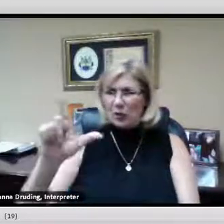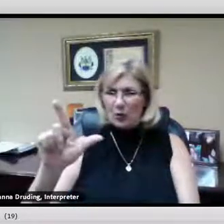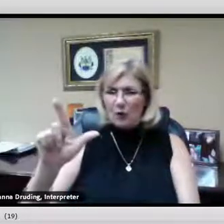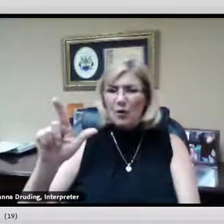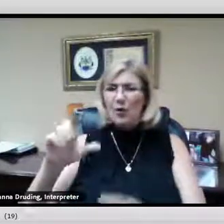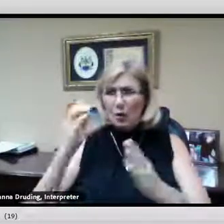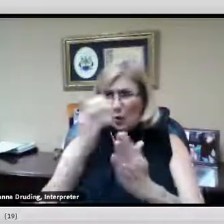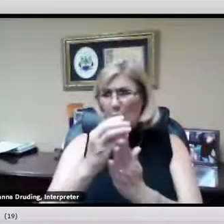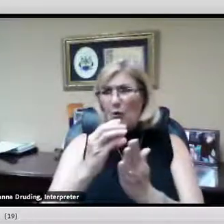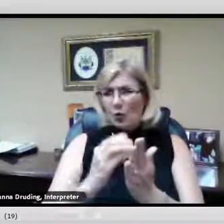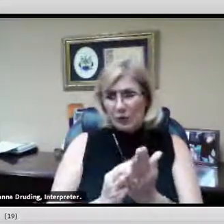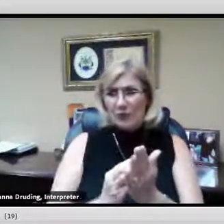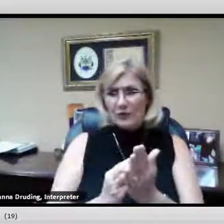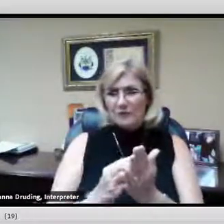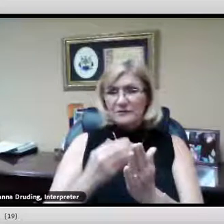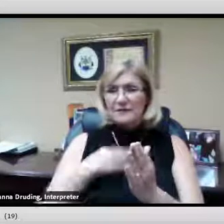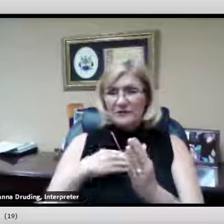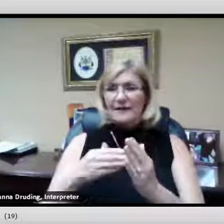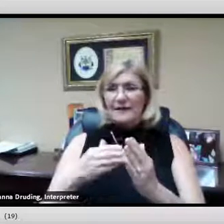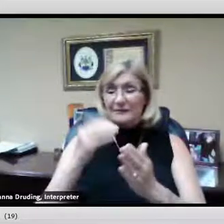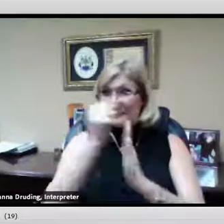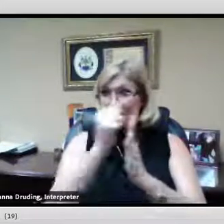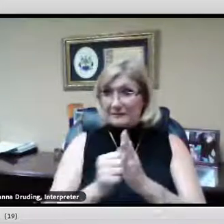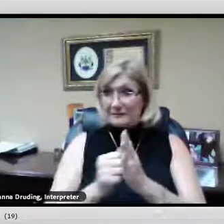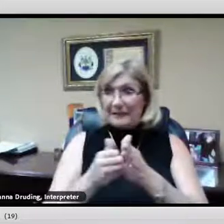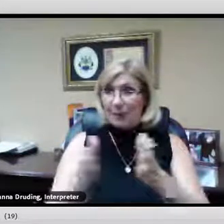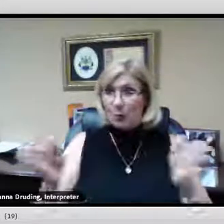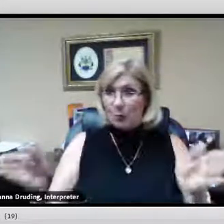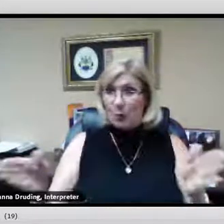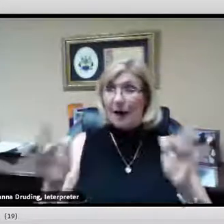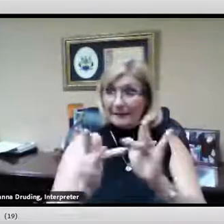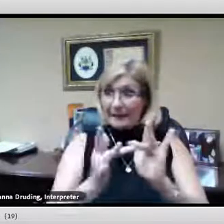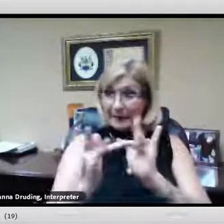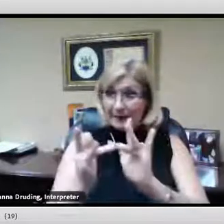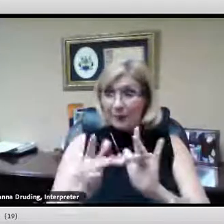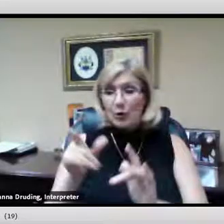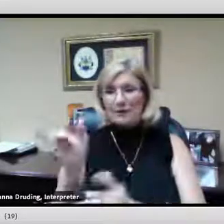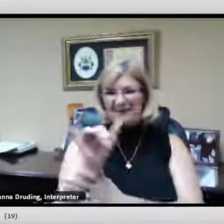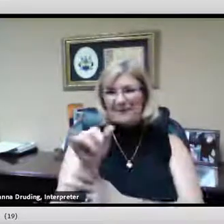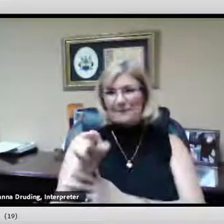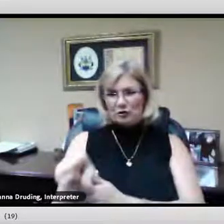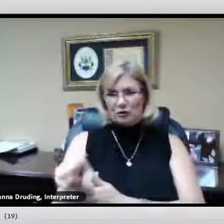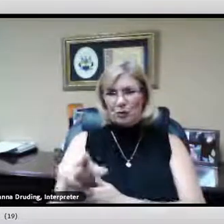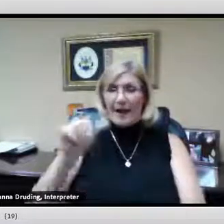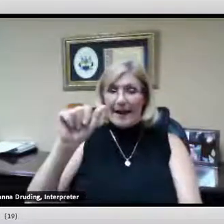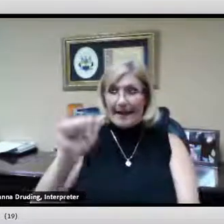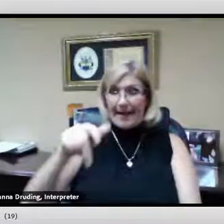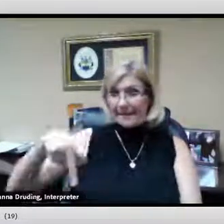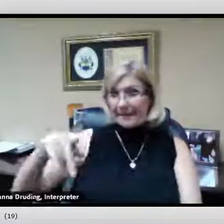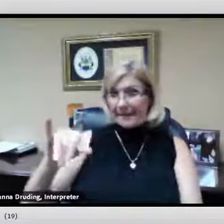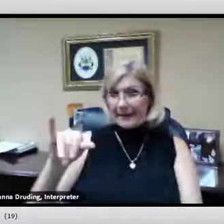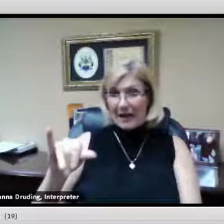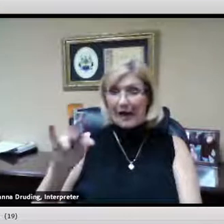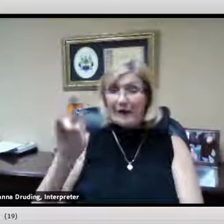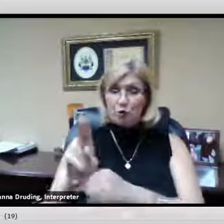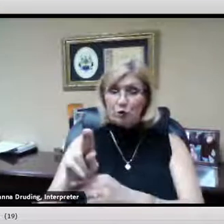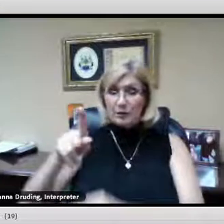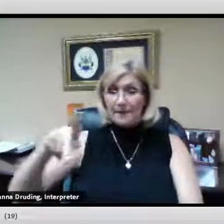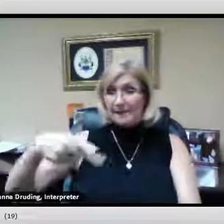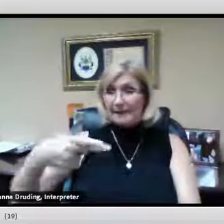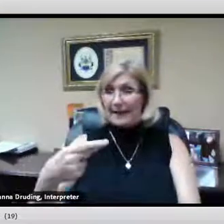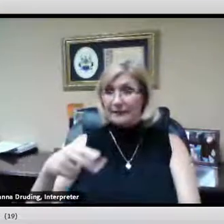took from our statewide network, like you're taking this course. And then APIs using PHP. All of